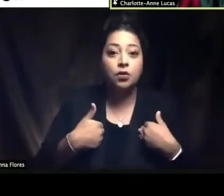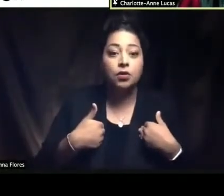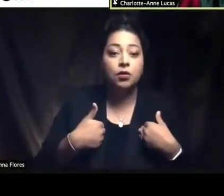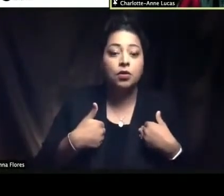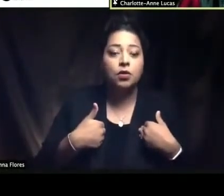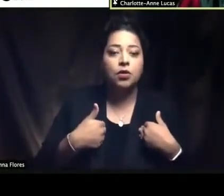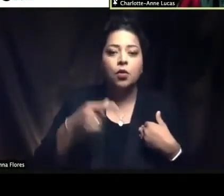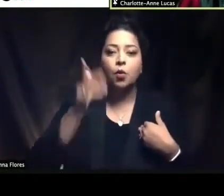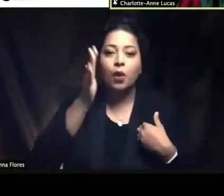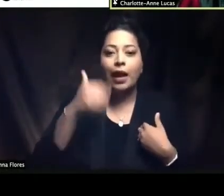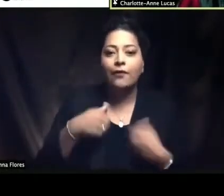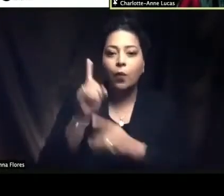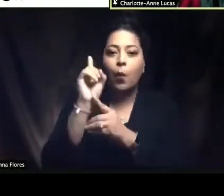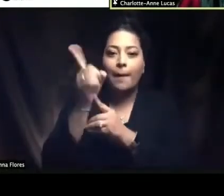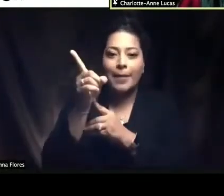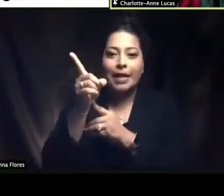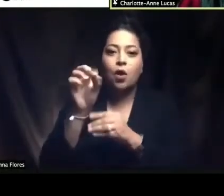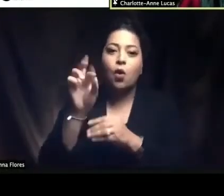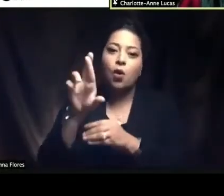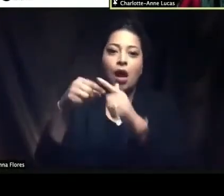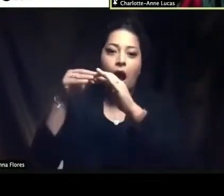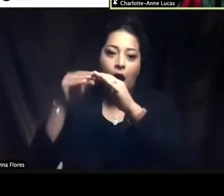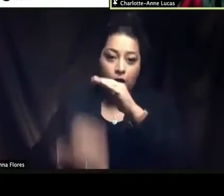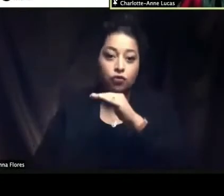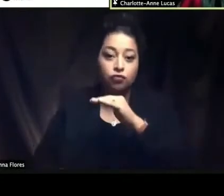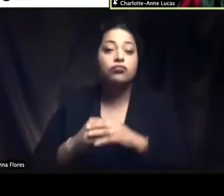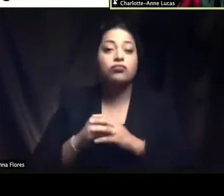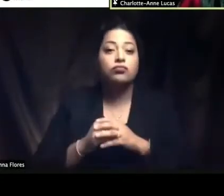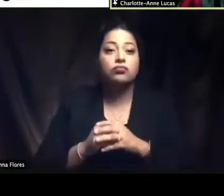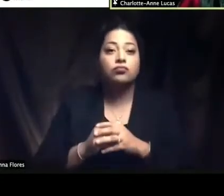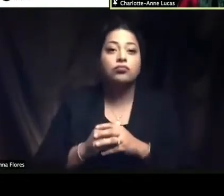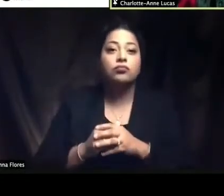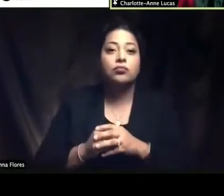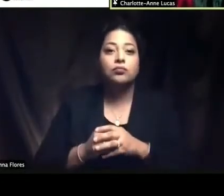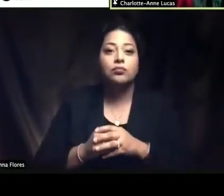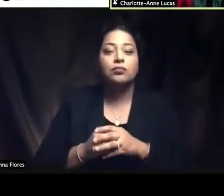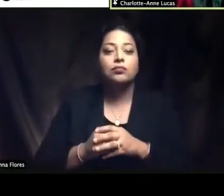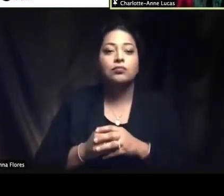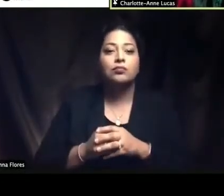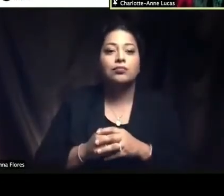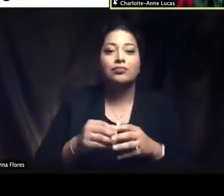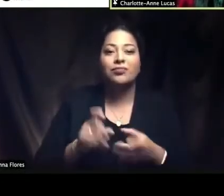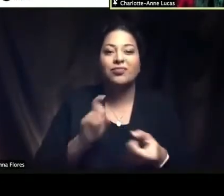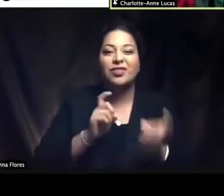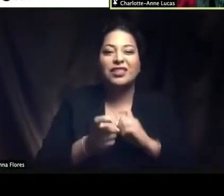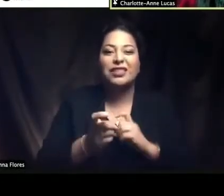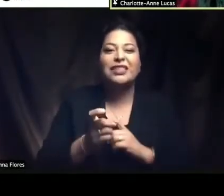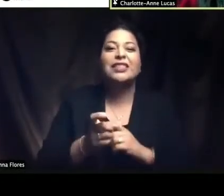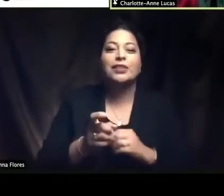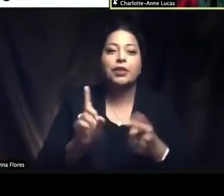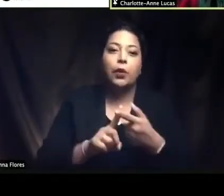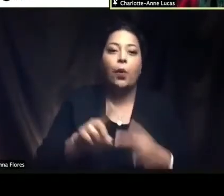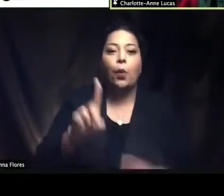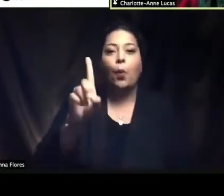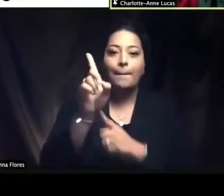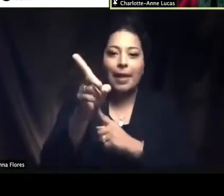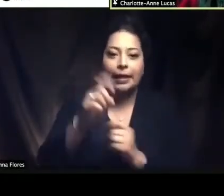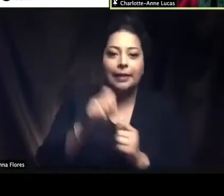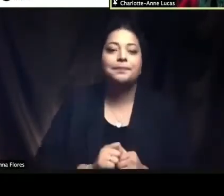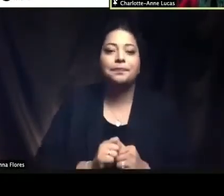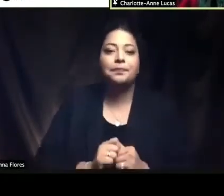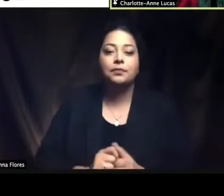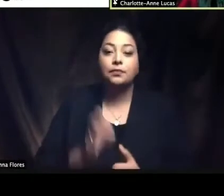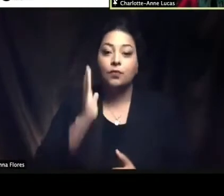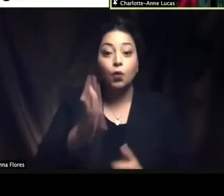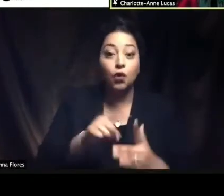you'll have 1 minute or less to answer the questions. Clock, go down to one. And we're going to